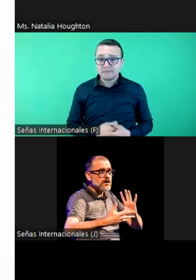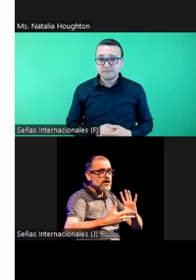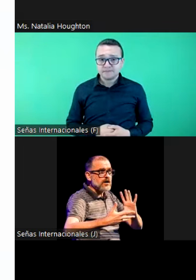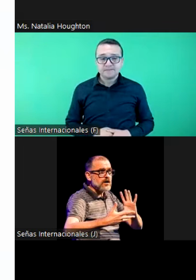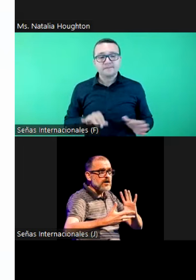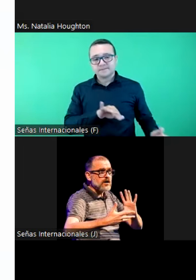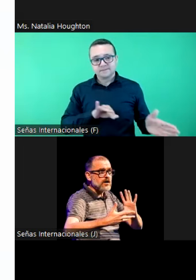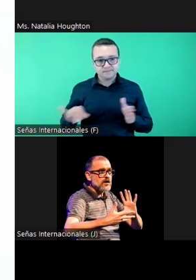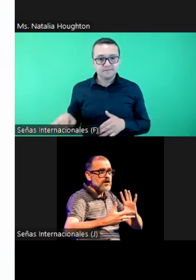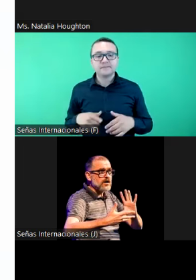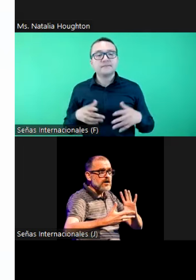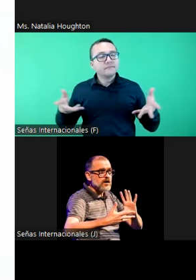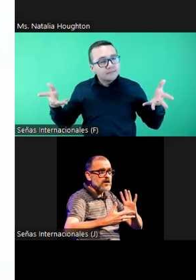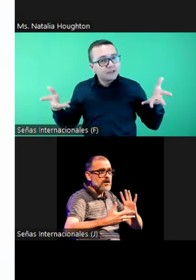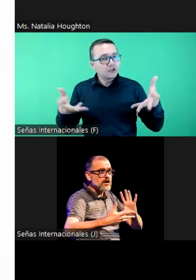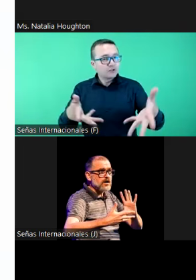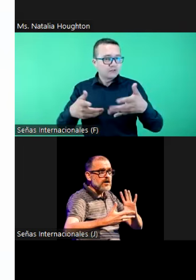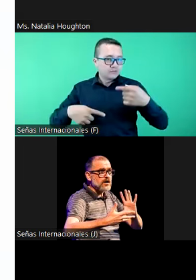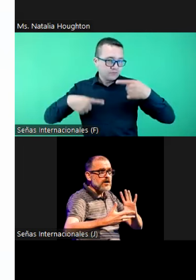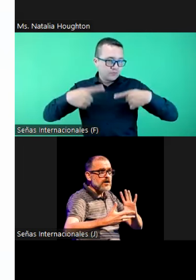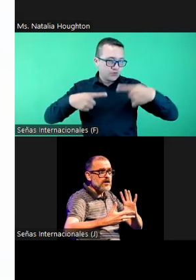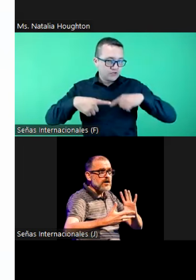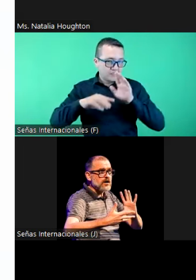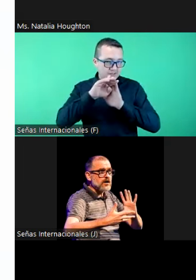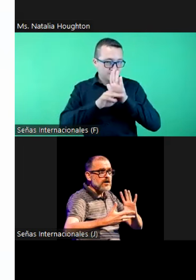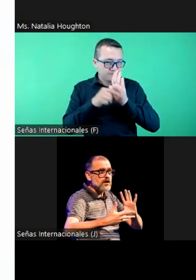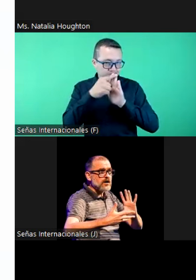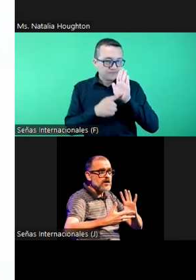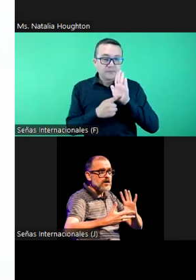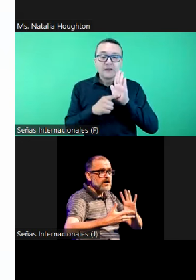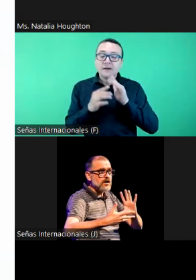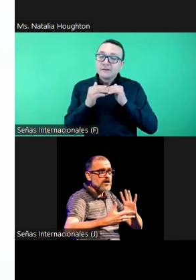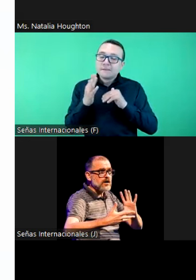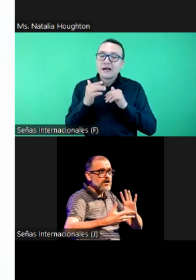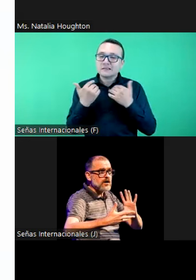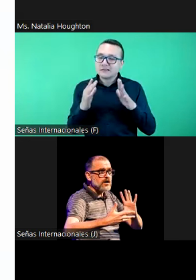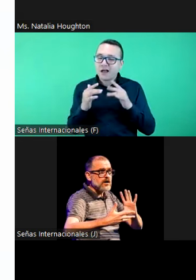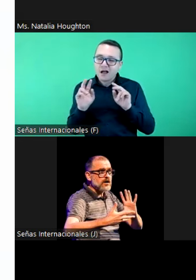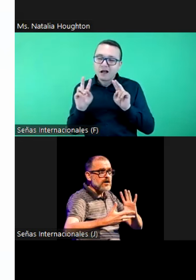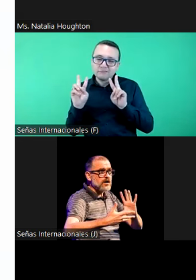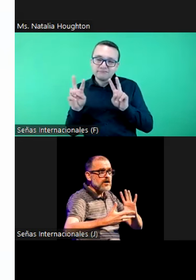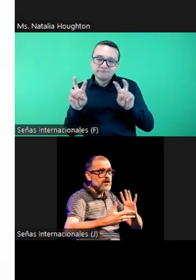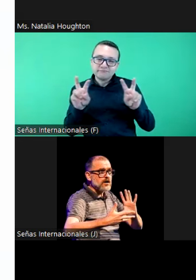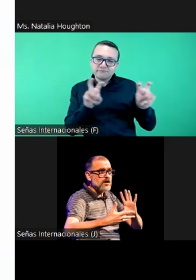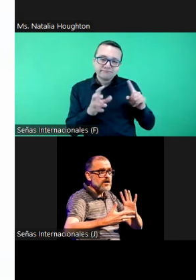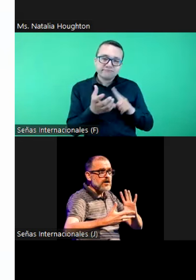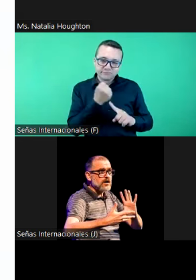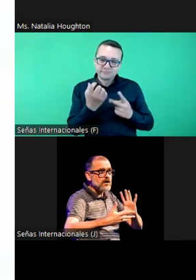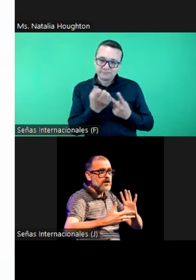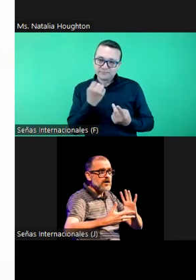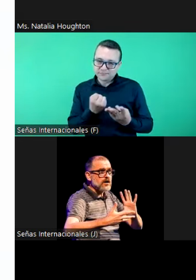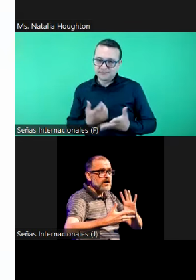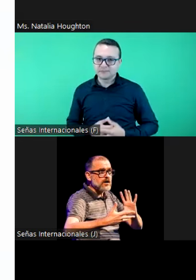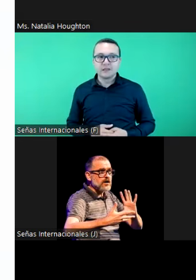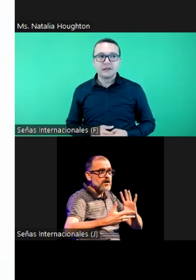And well, there are recommendations of policy that are linked to certain findings.